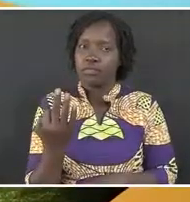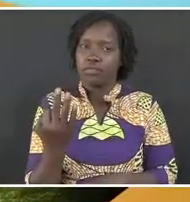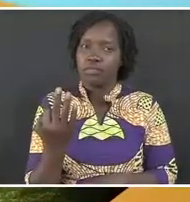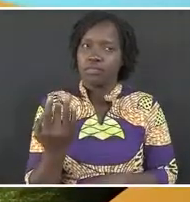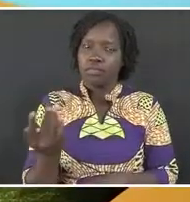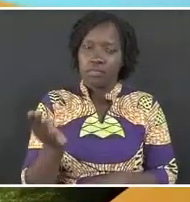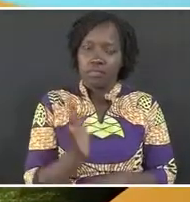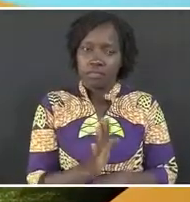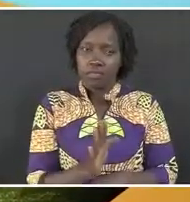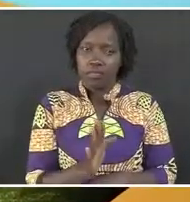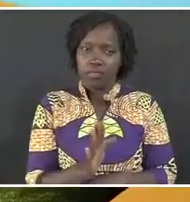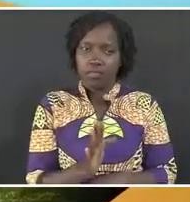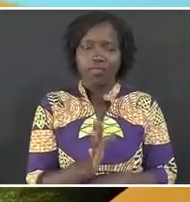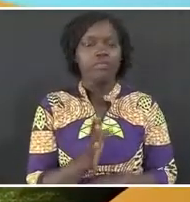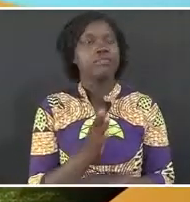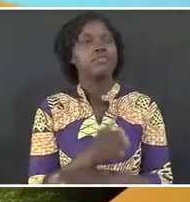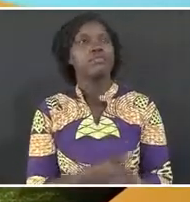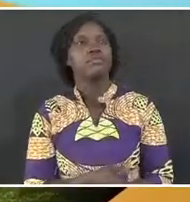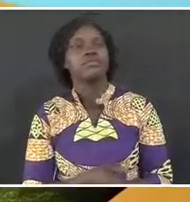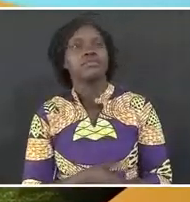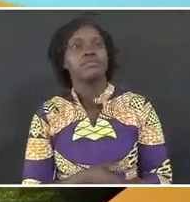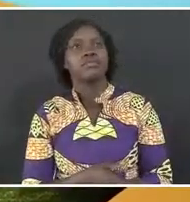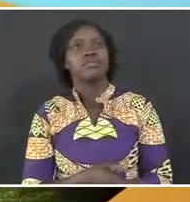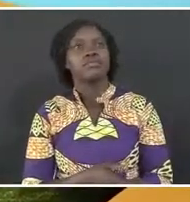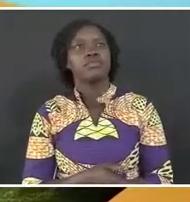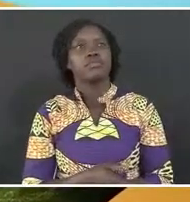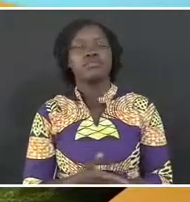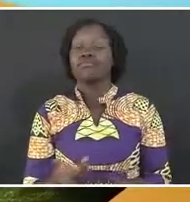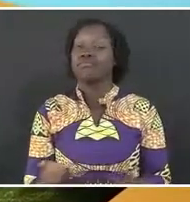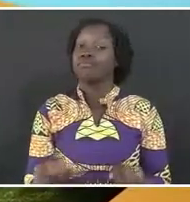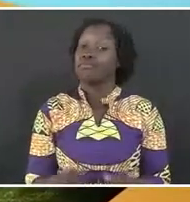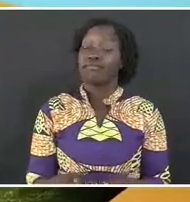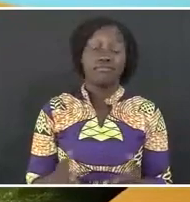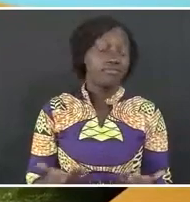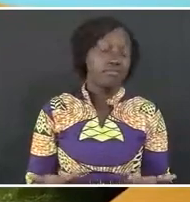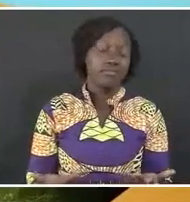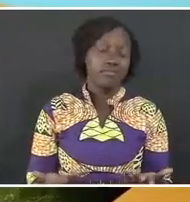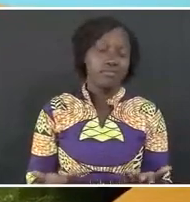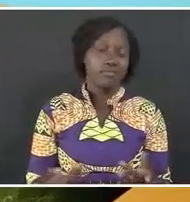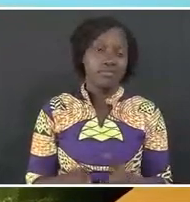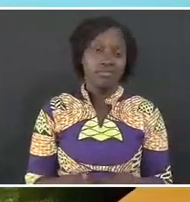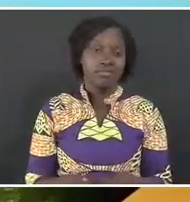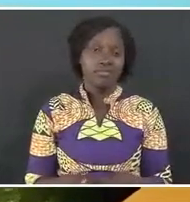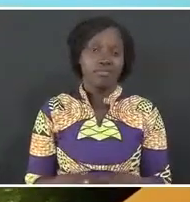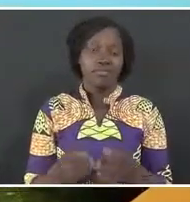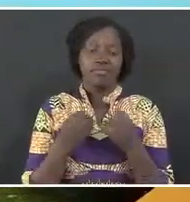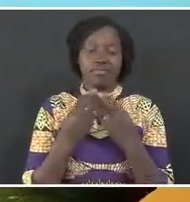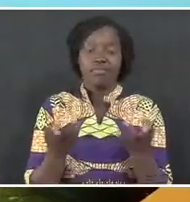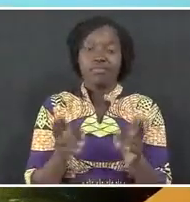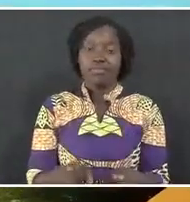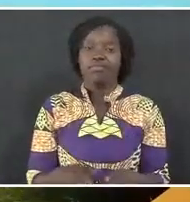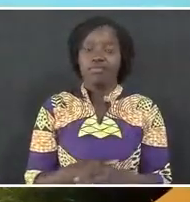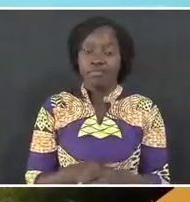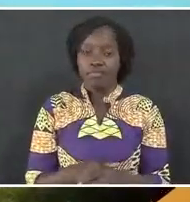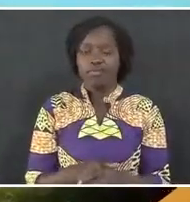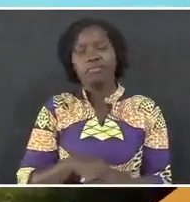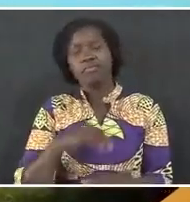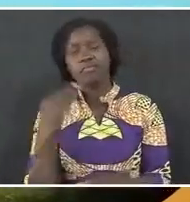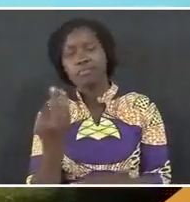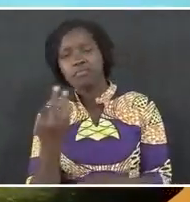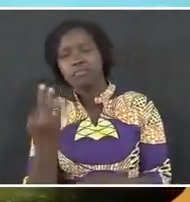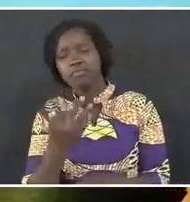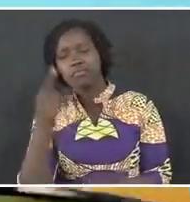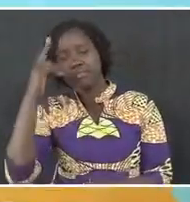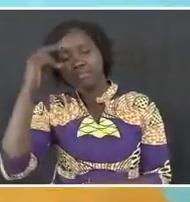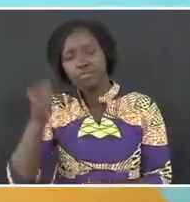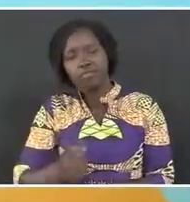come back, relax. It happens like nothing went on. We preached in Kajiado